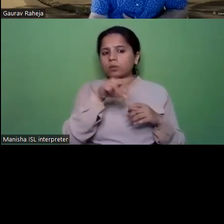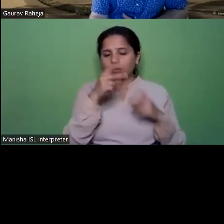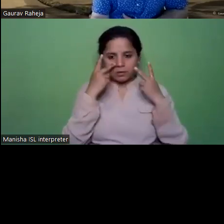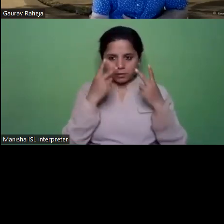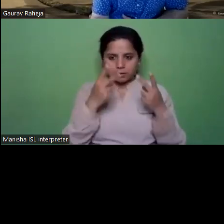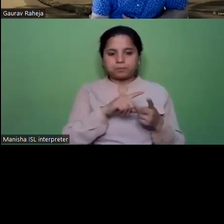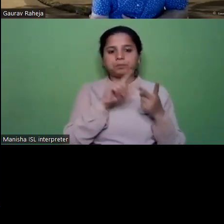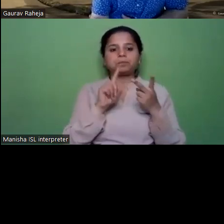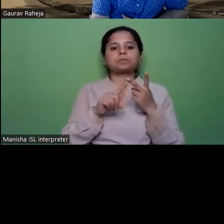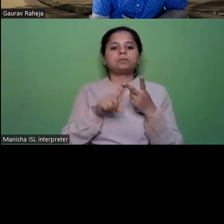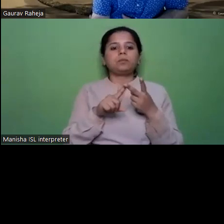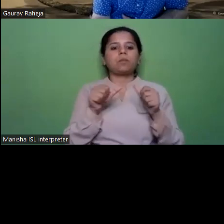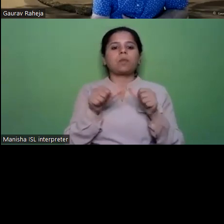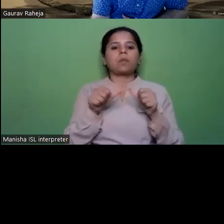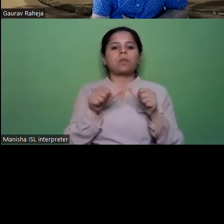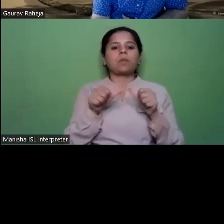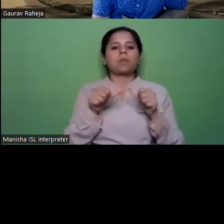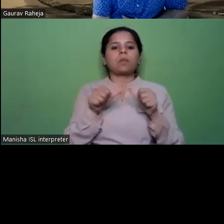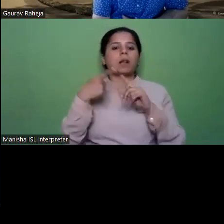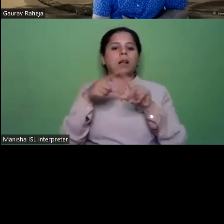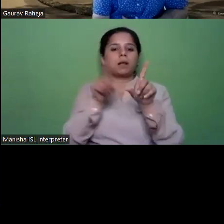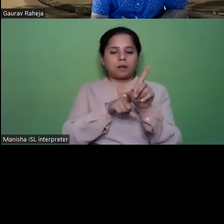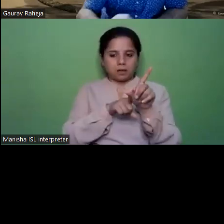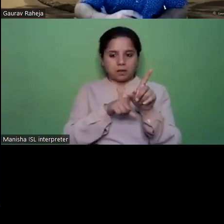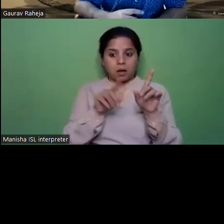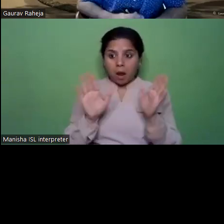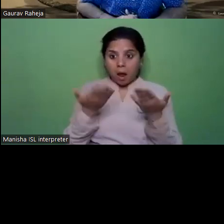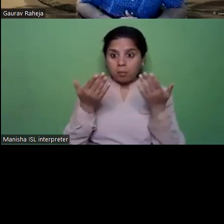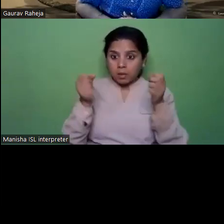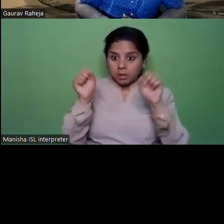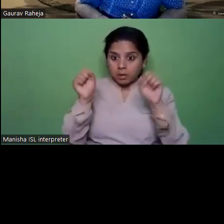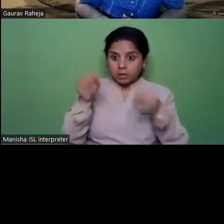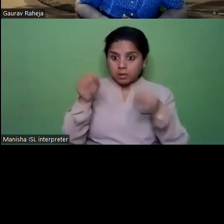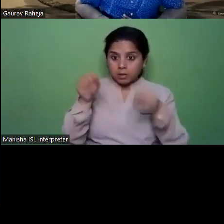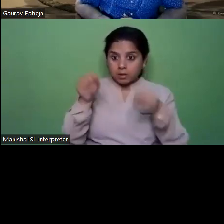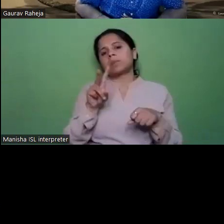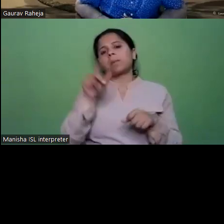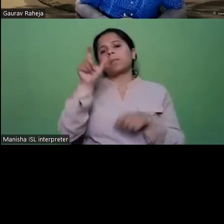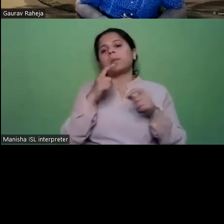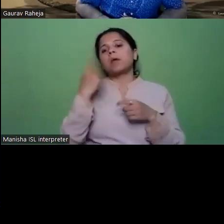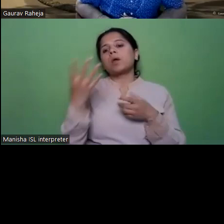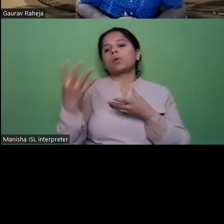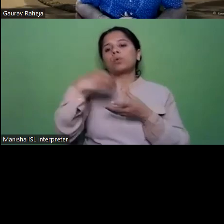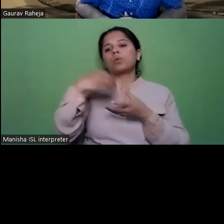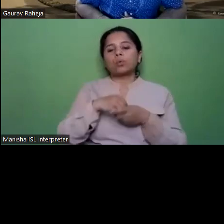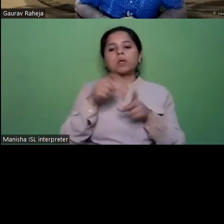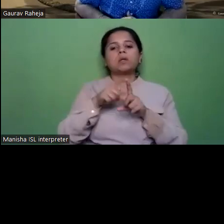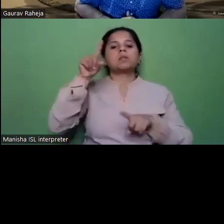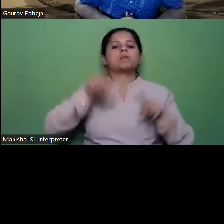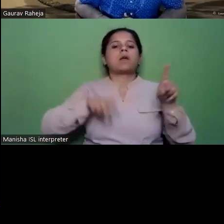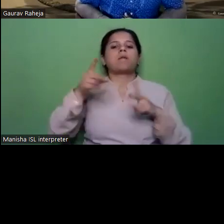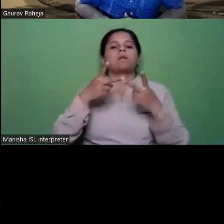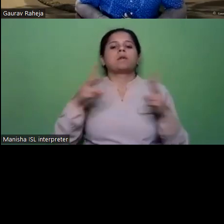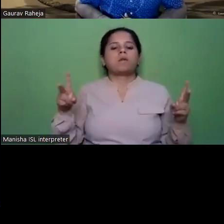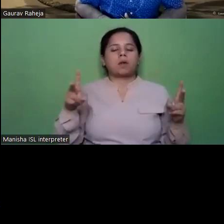Second is the lens of ability. Does it include people with diverse forms of